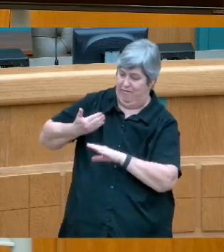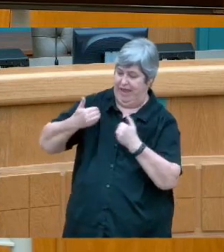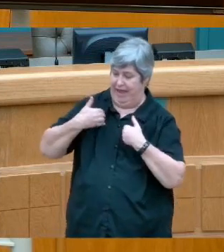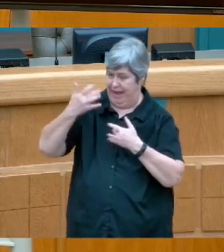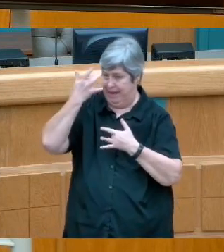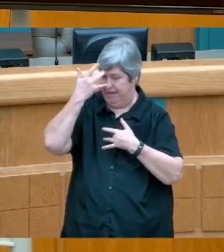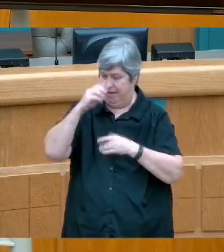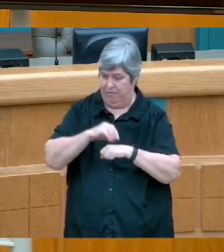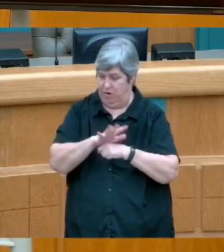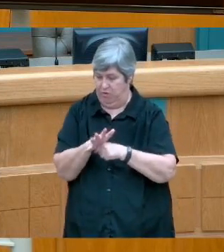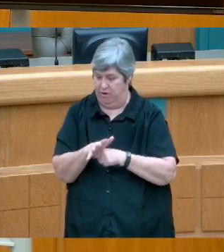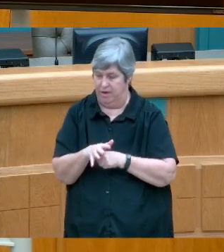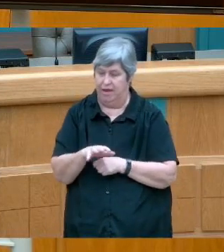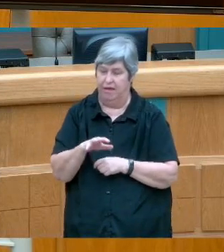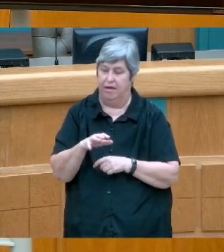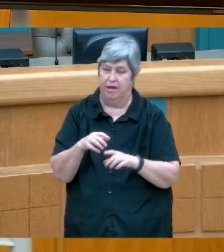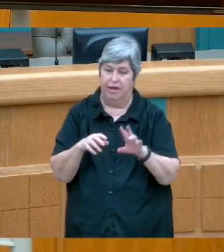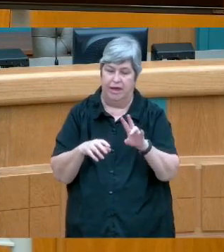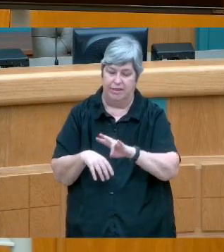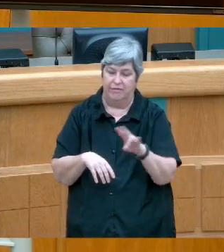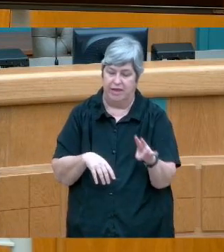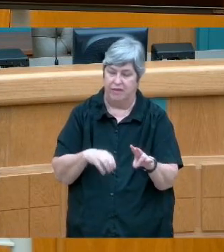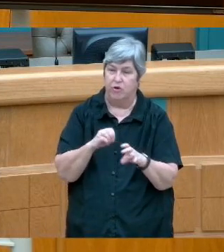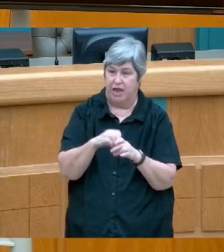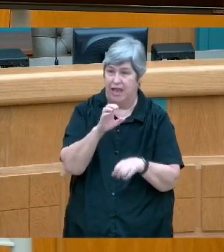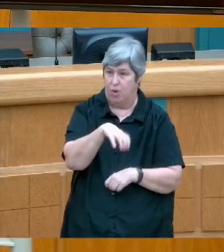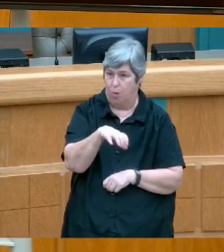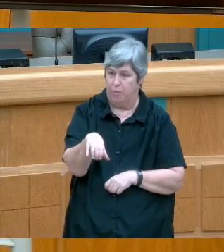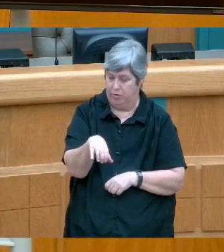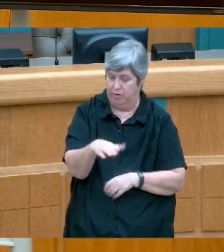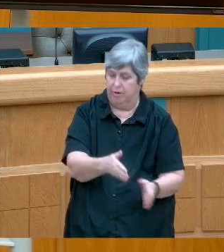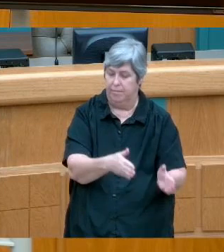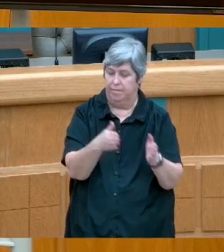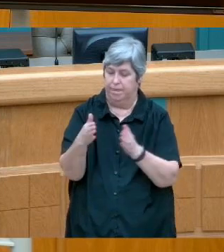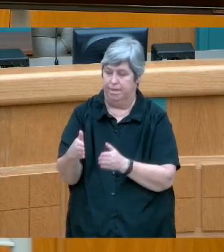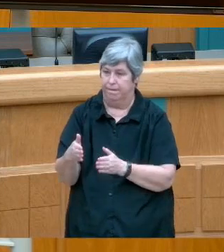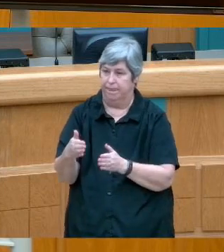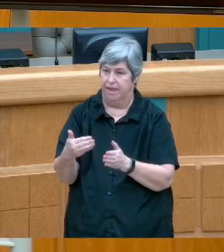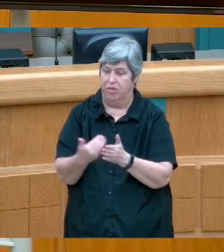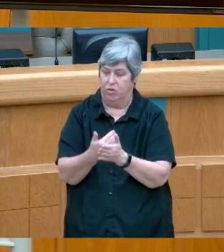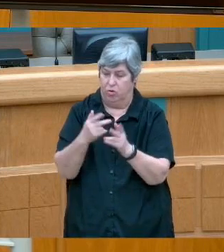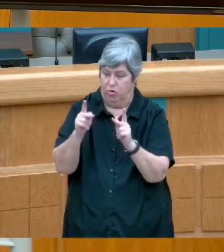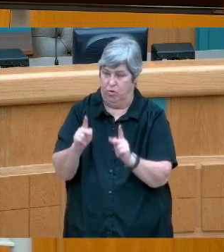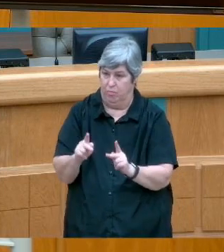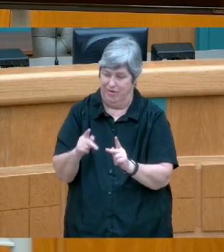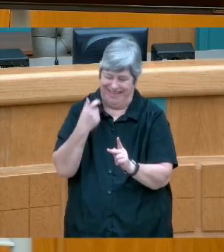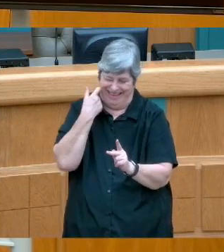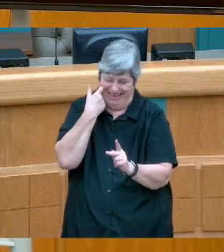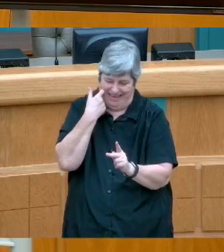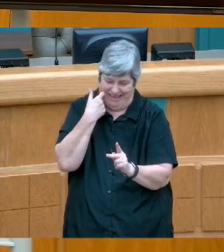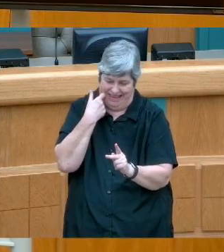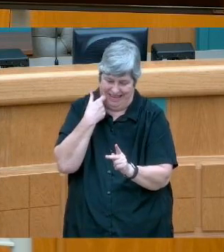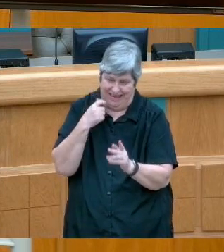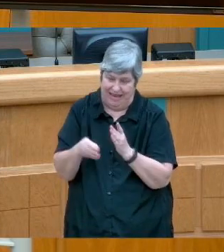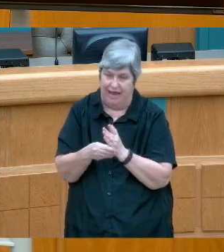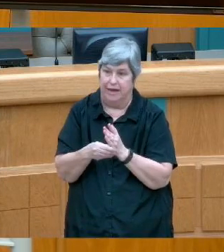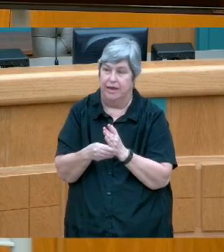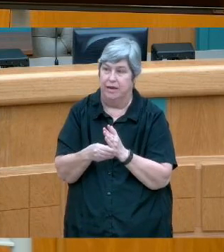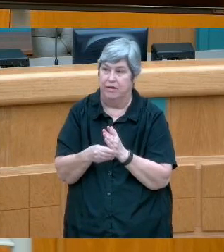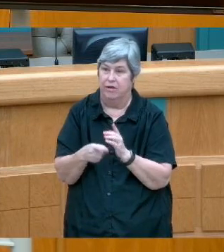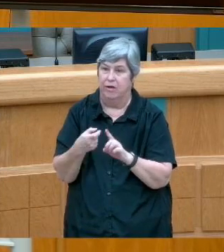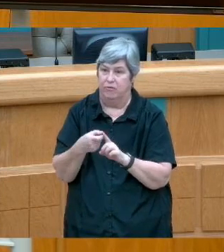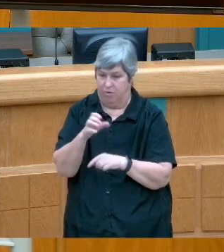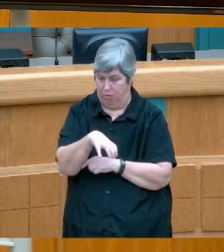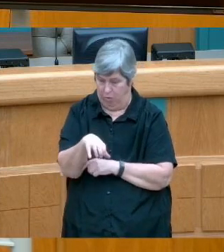of the 92, 77 are within the city of Corpus Christi. That new person that's on our charts from today is